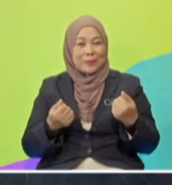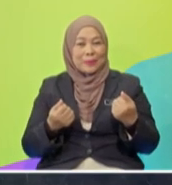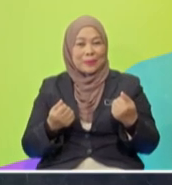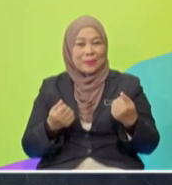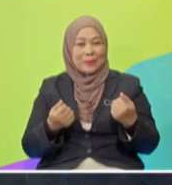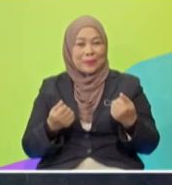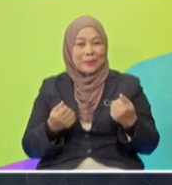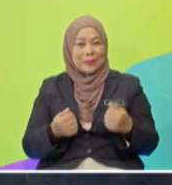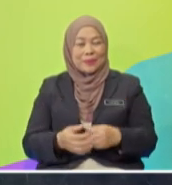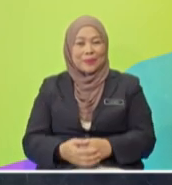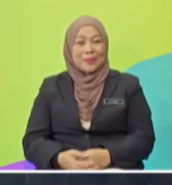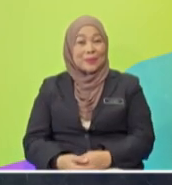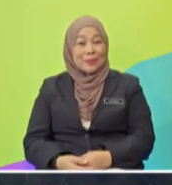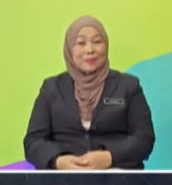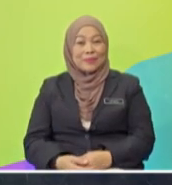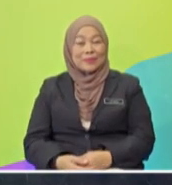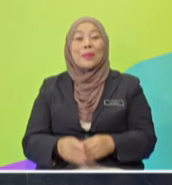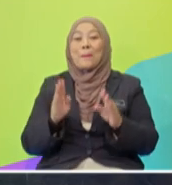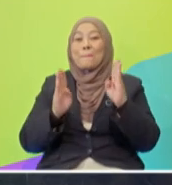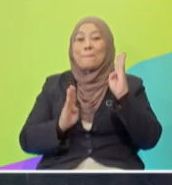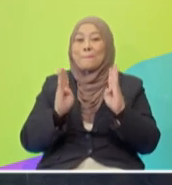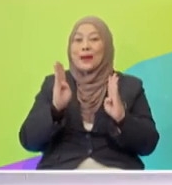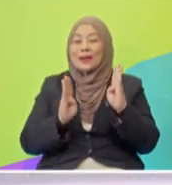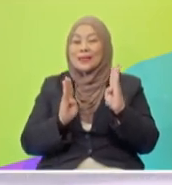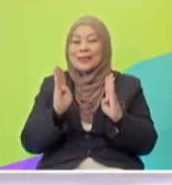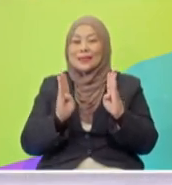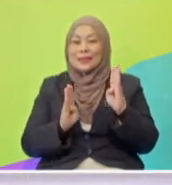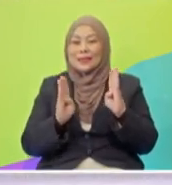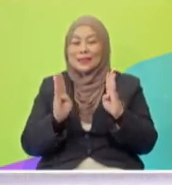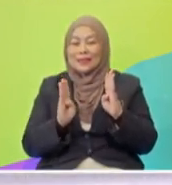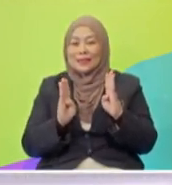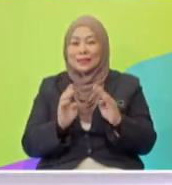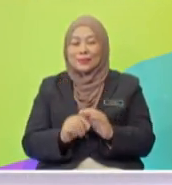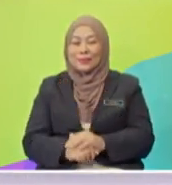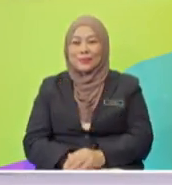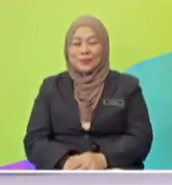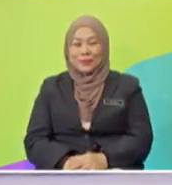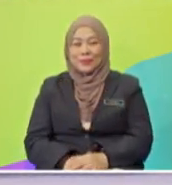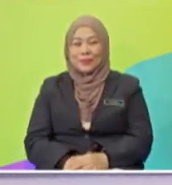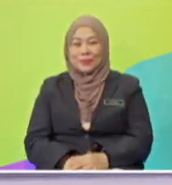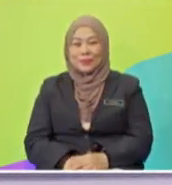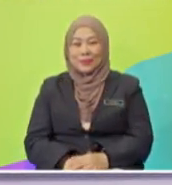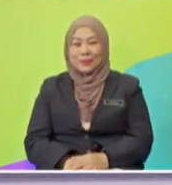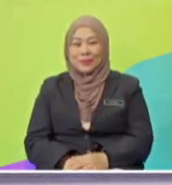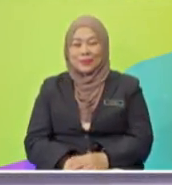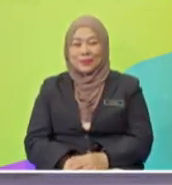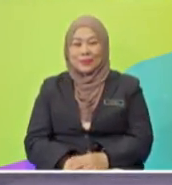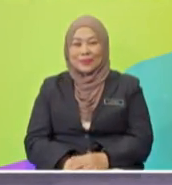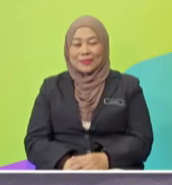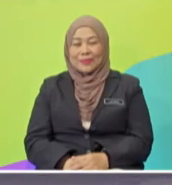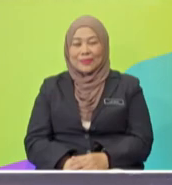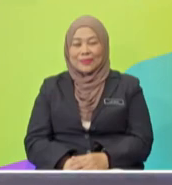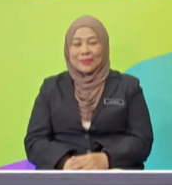Oh, Teacher. Yeah. Bus. Okay. We have... What else do we